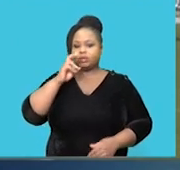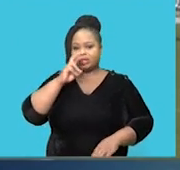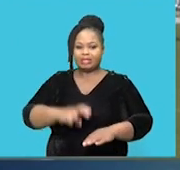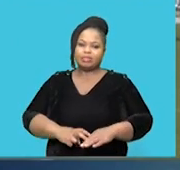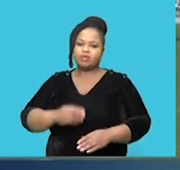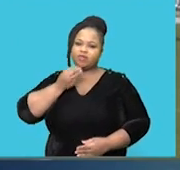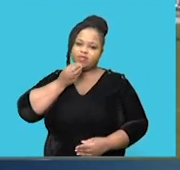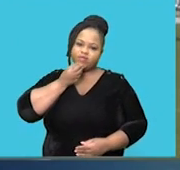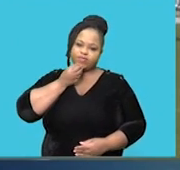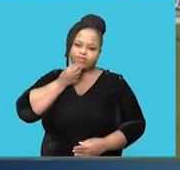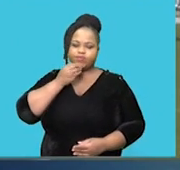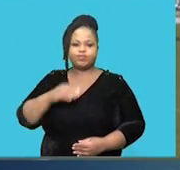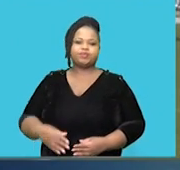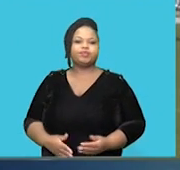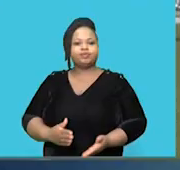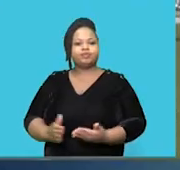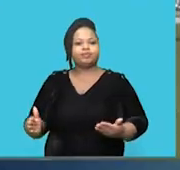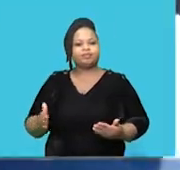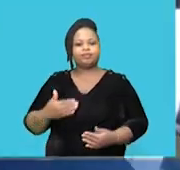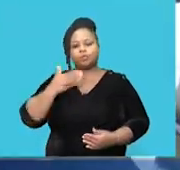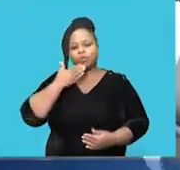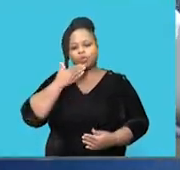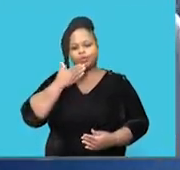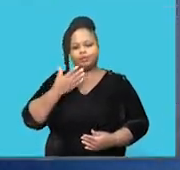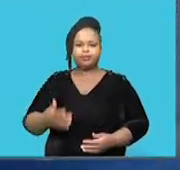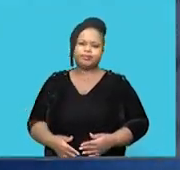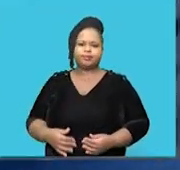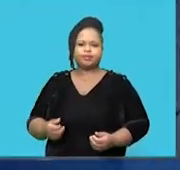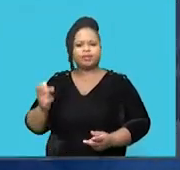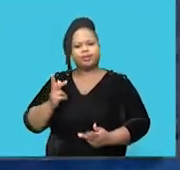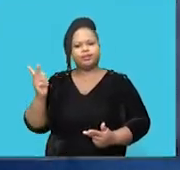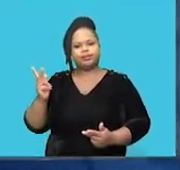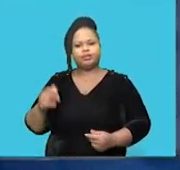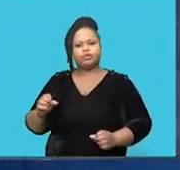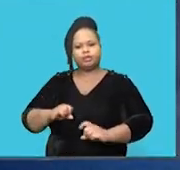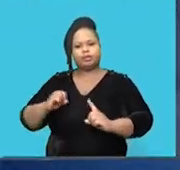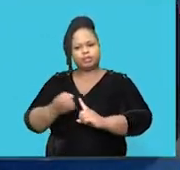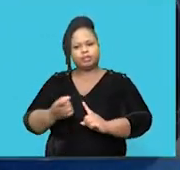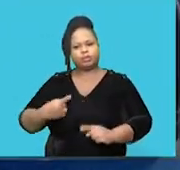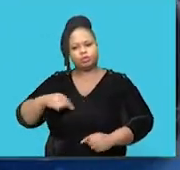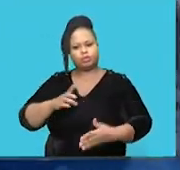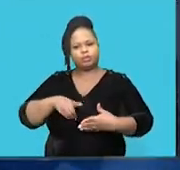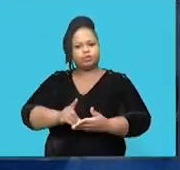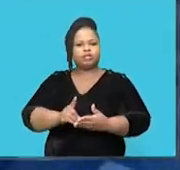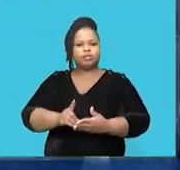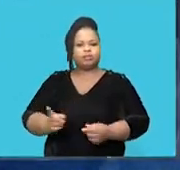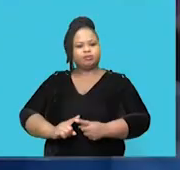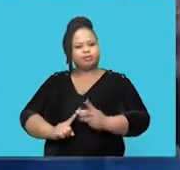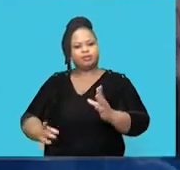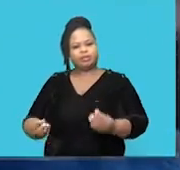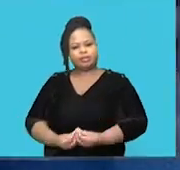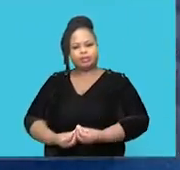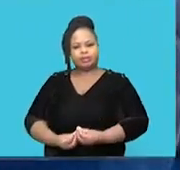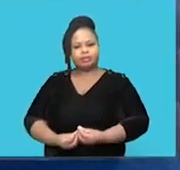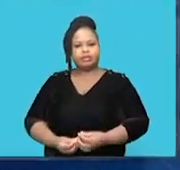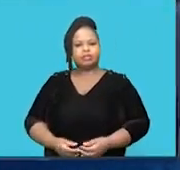of food, those who are much forgotten by society, so we'll be donating these goods that will be packed here